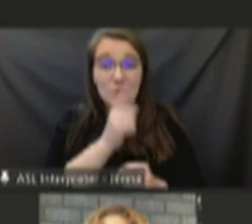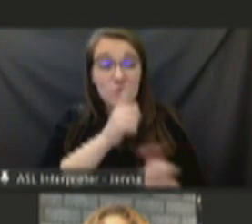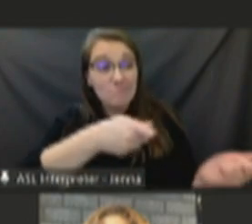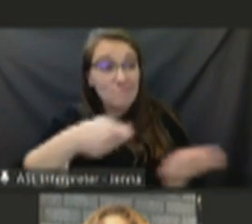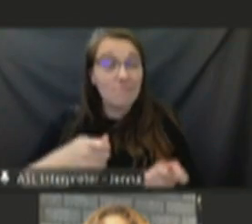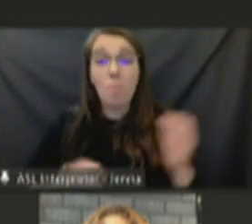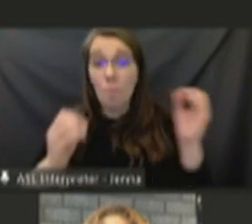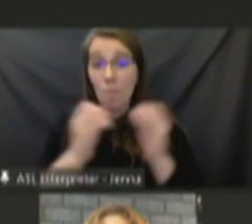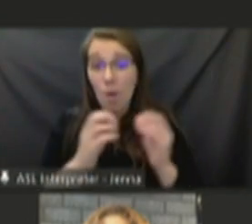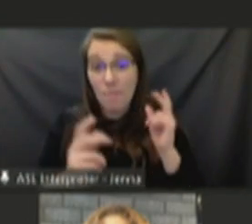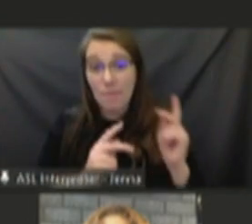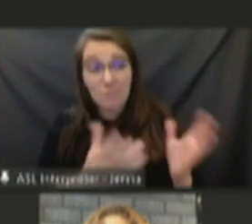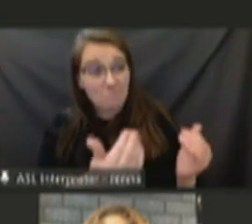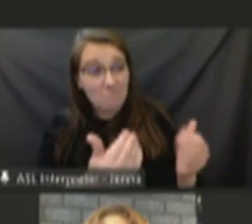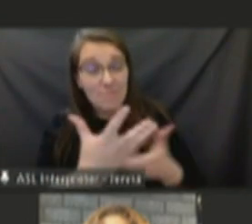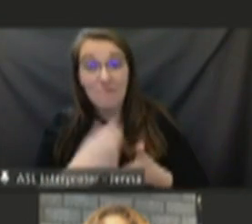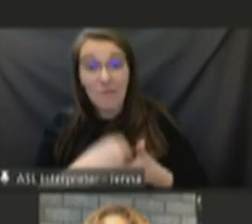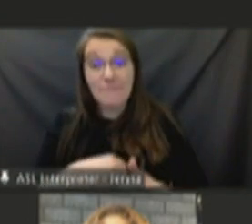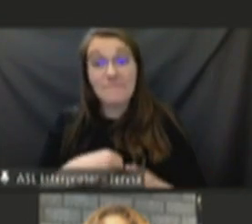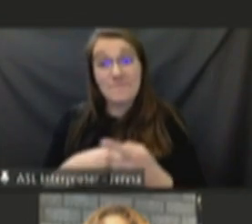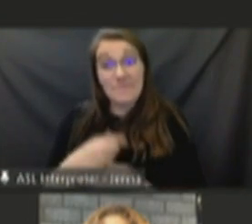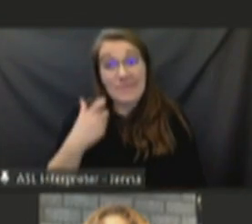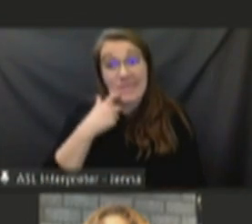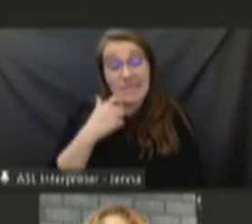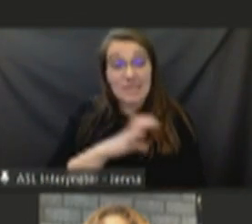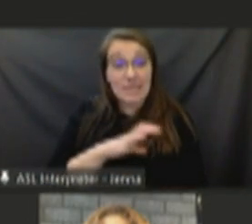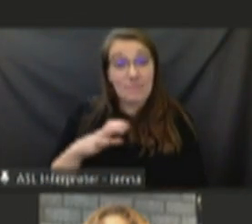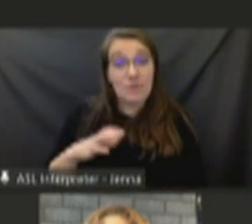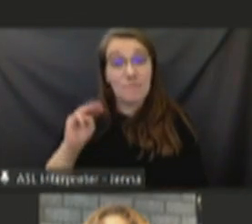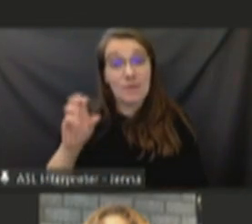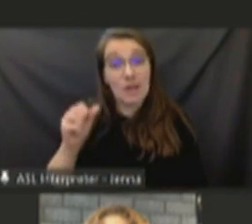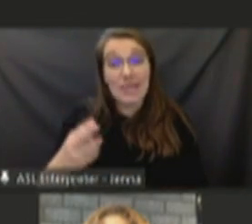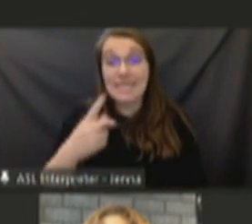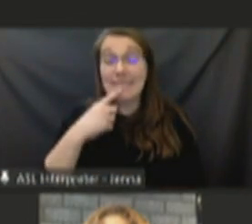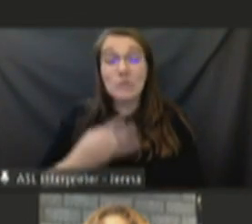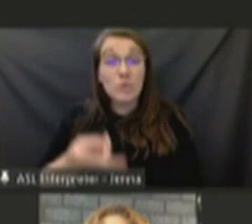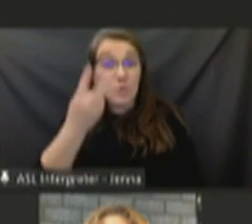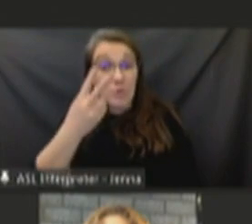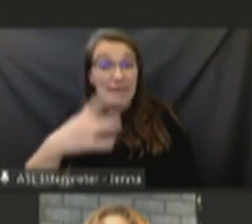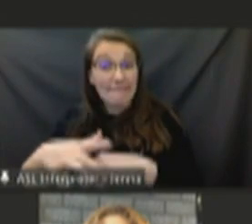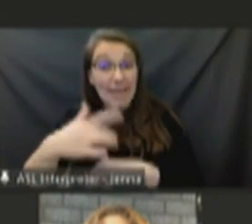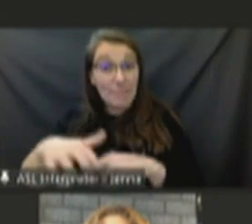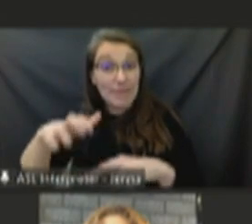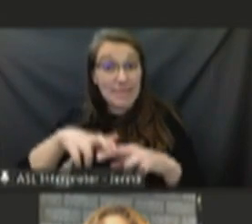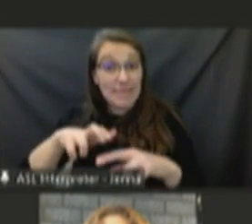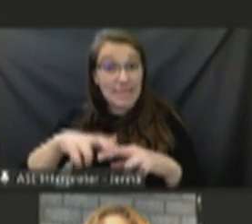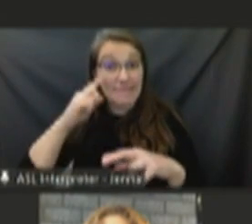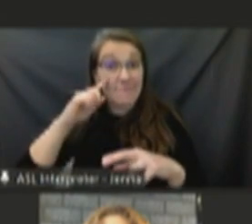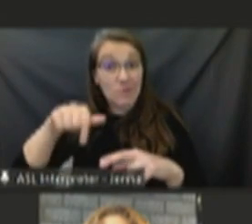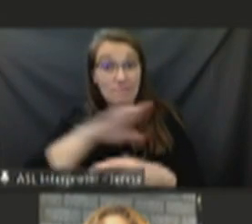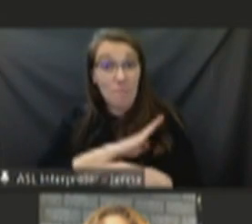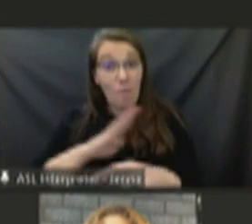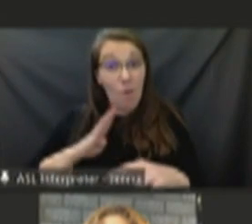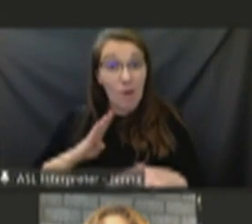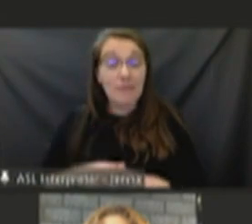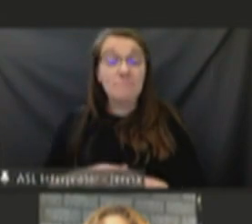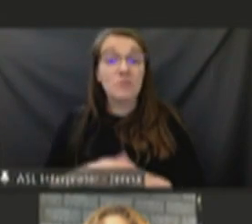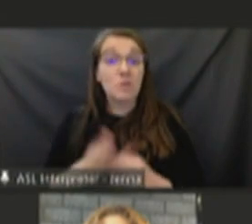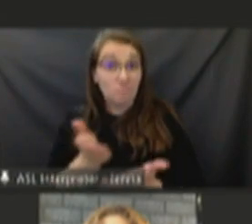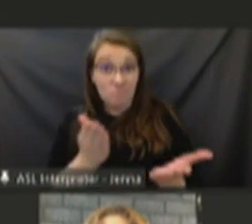Commissioner McCosh mentioned that there are two open seats available. I want you to think about whether you would like to continue